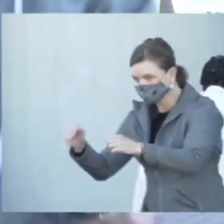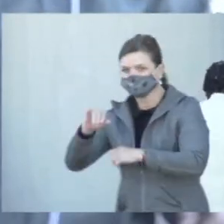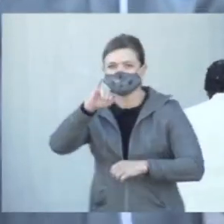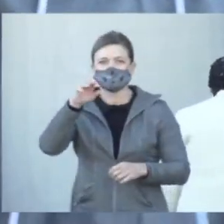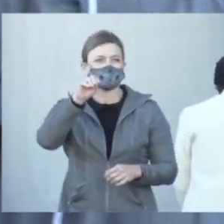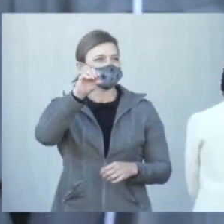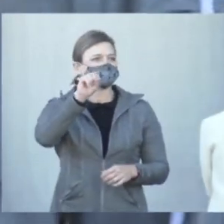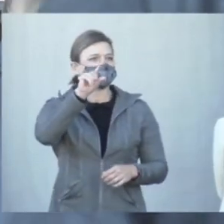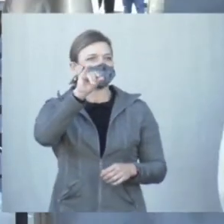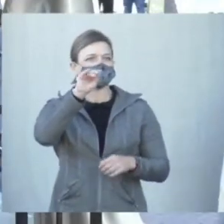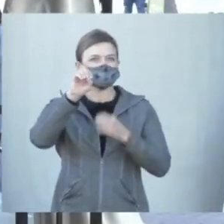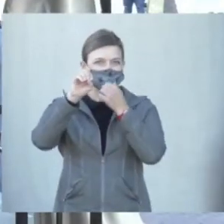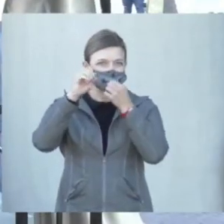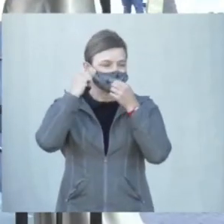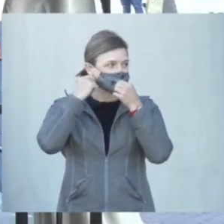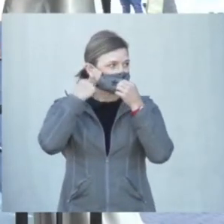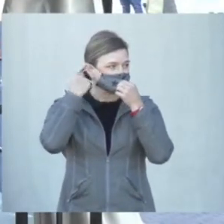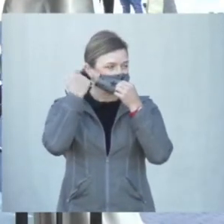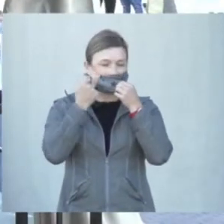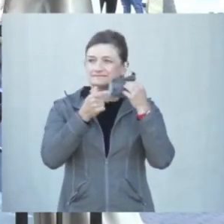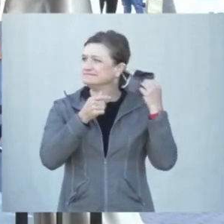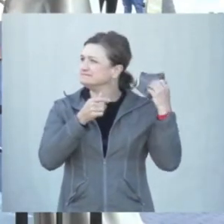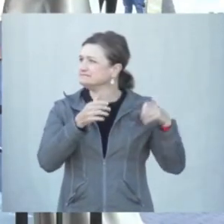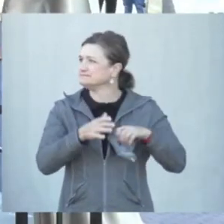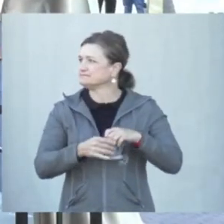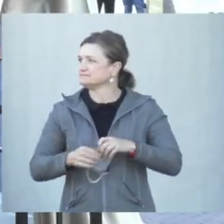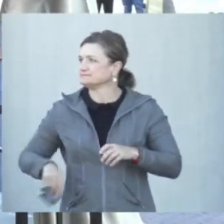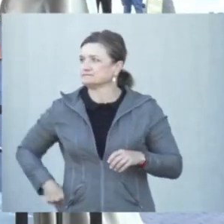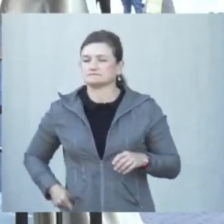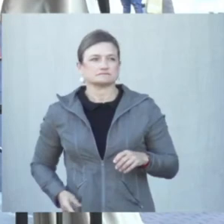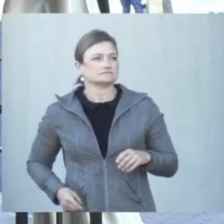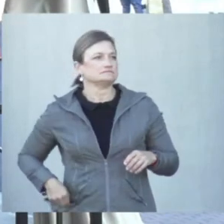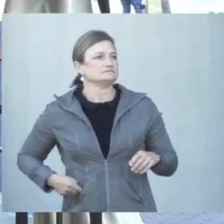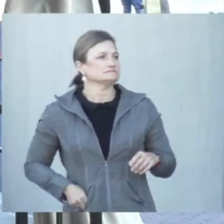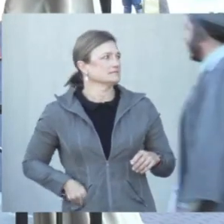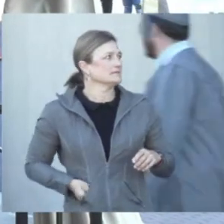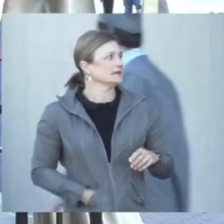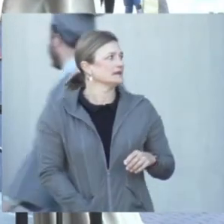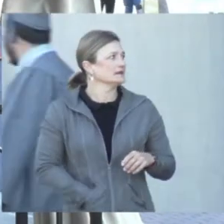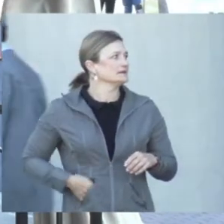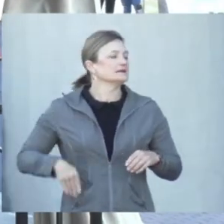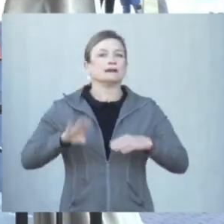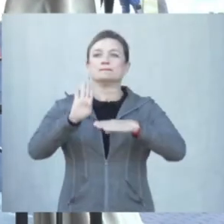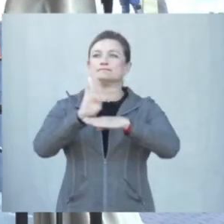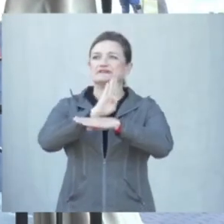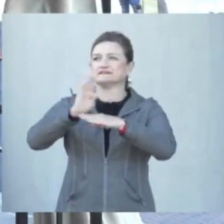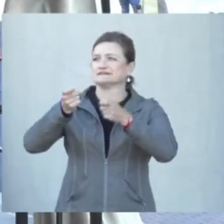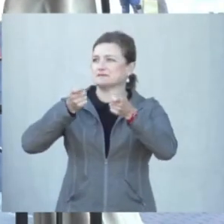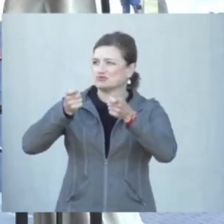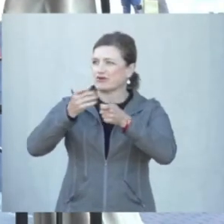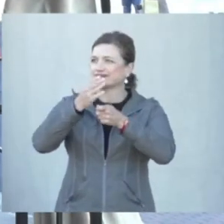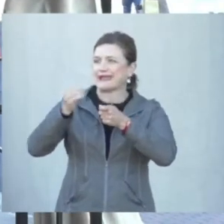Jocelyn Calaro Delgado, Business Administration, Human Resource Management.